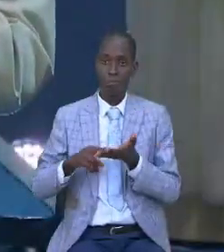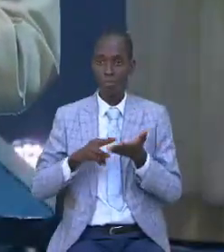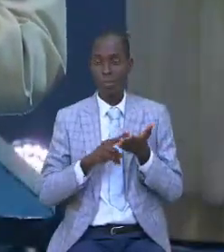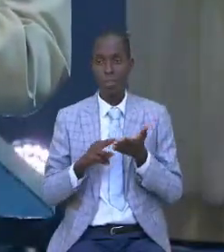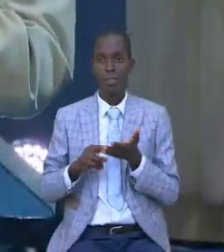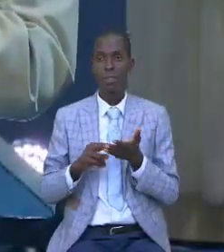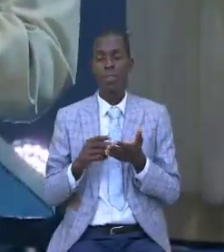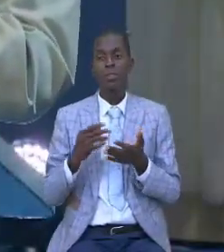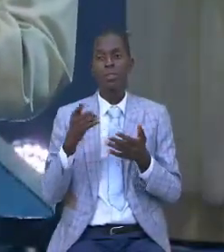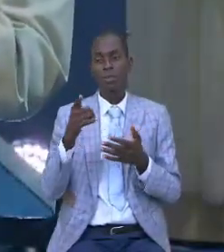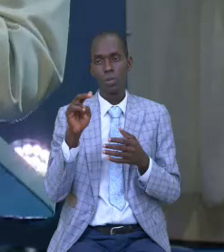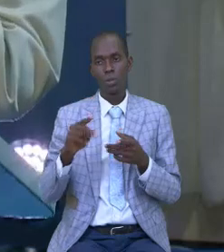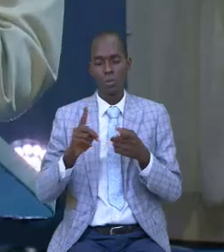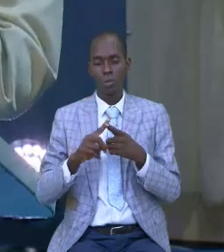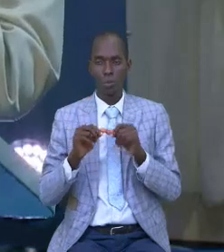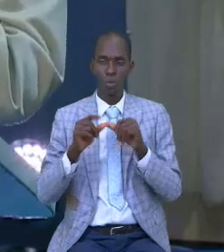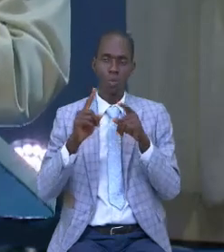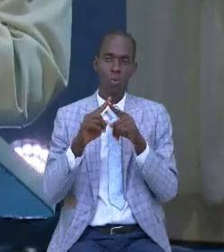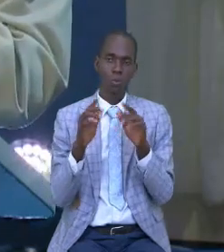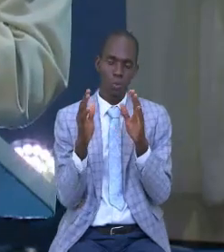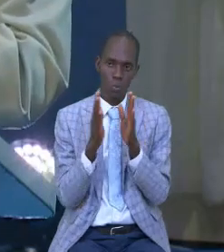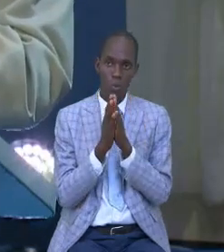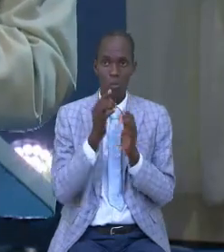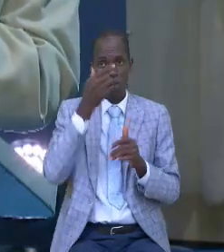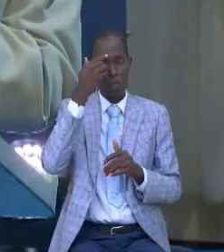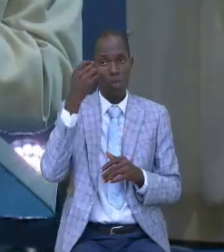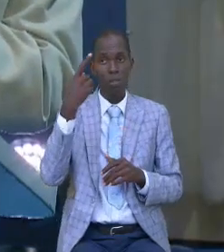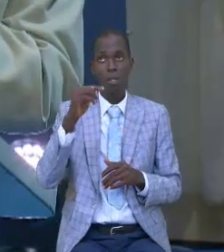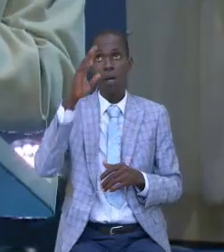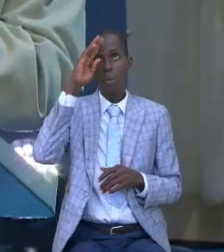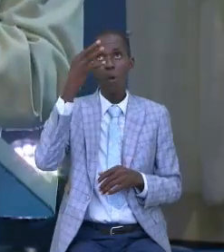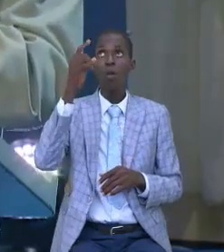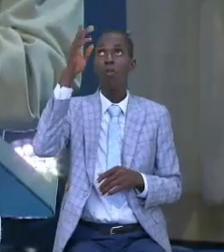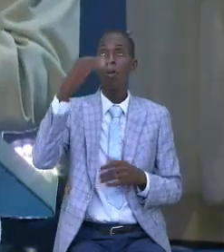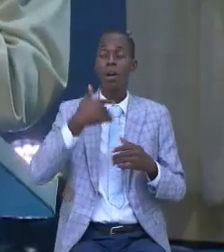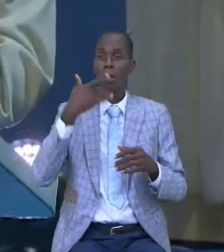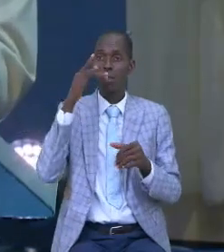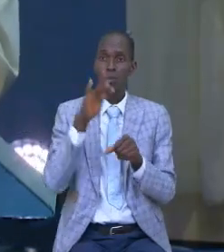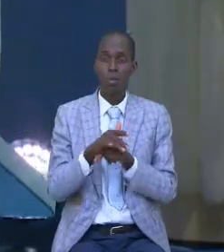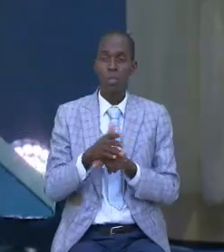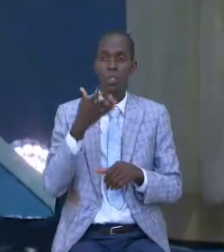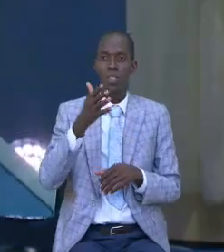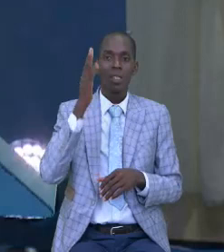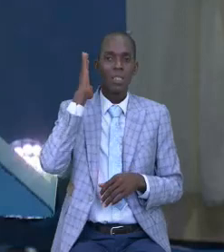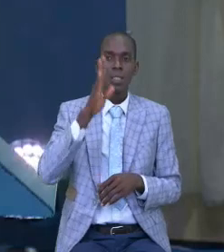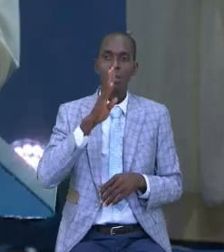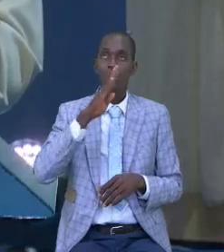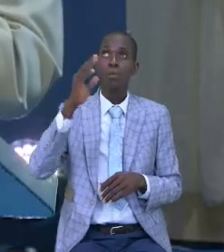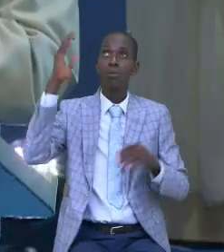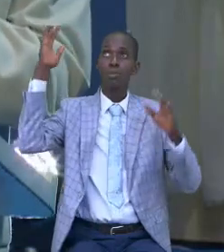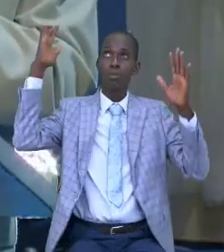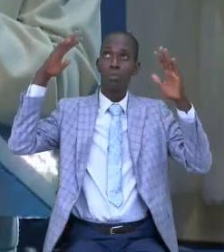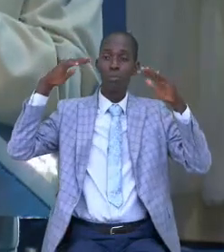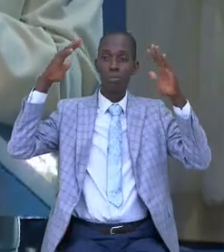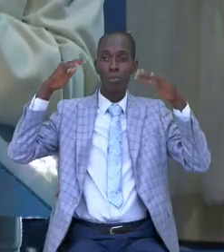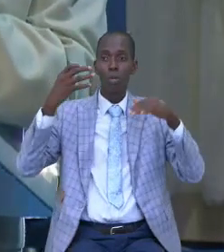the man of God has said, there will be showers of miracles tonight. So begin to pray that when the